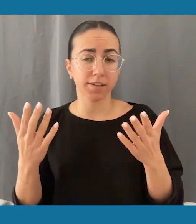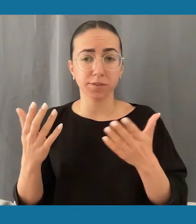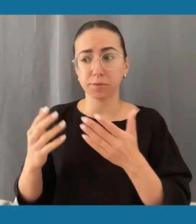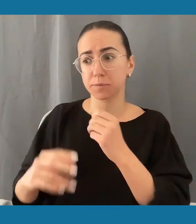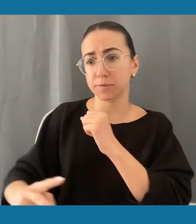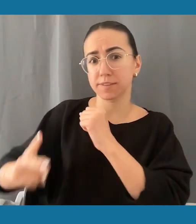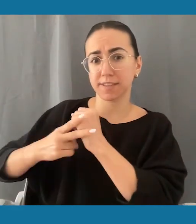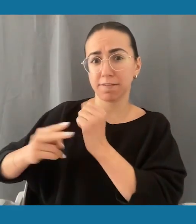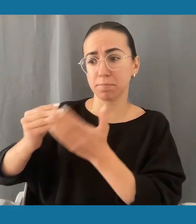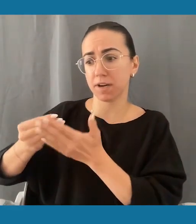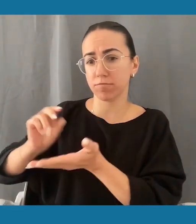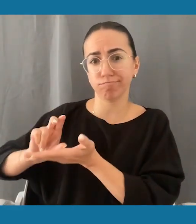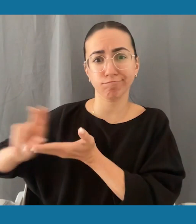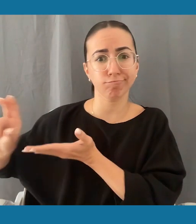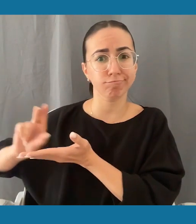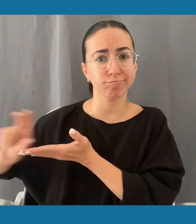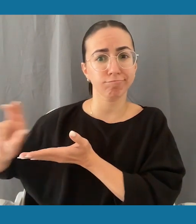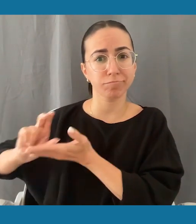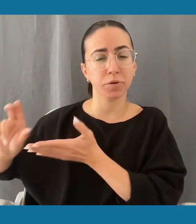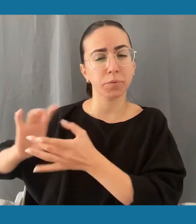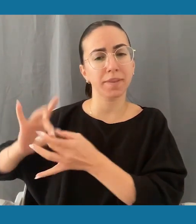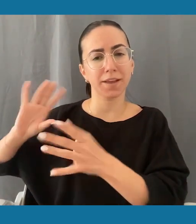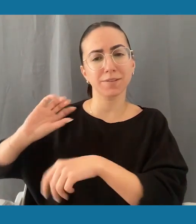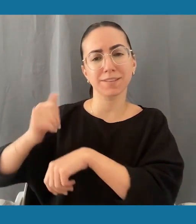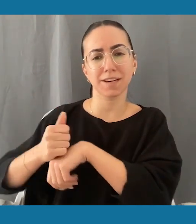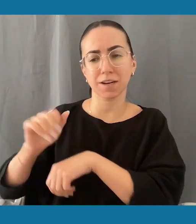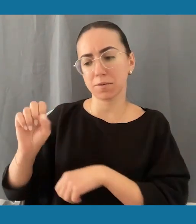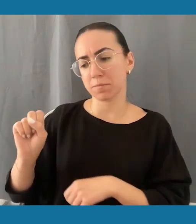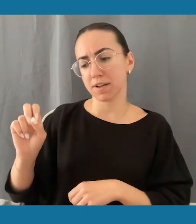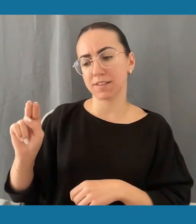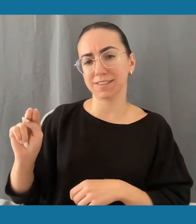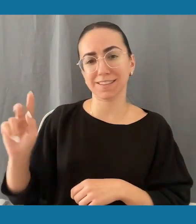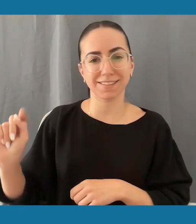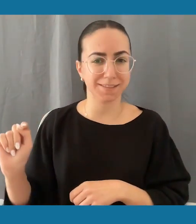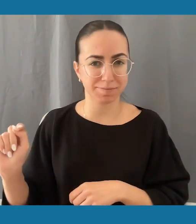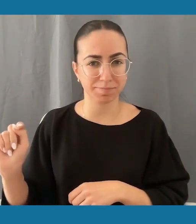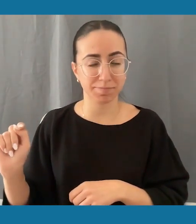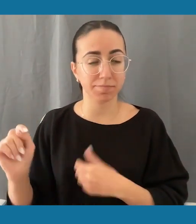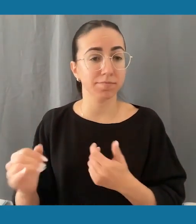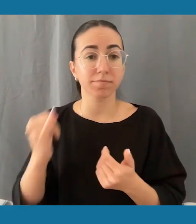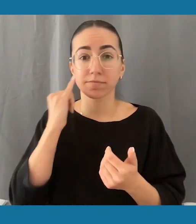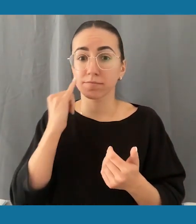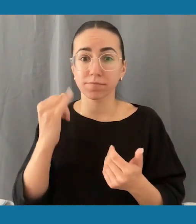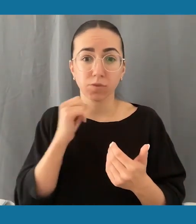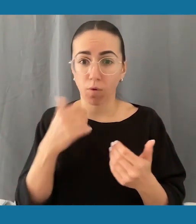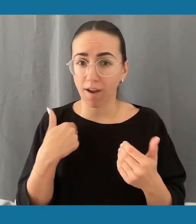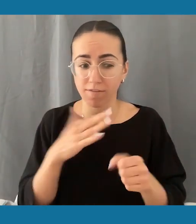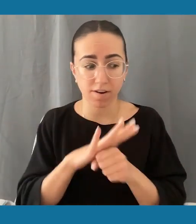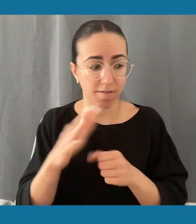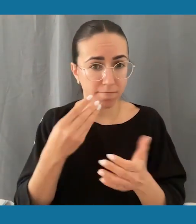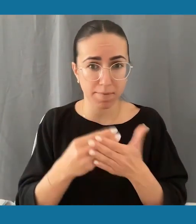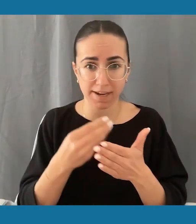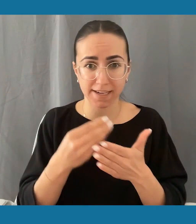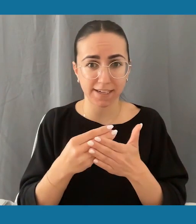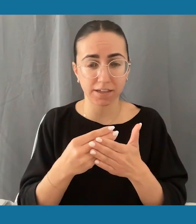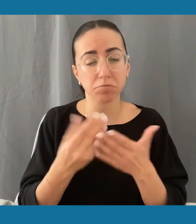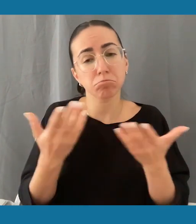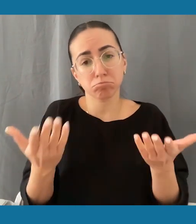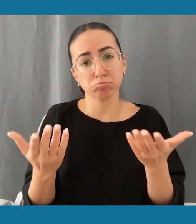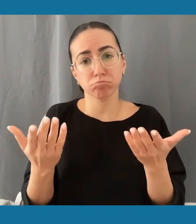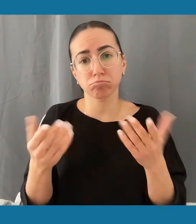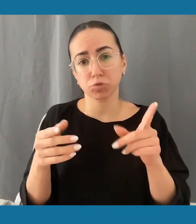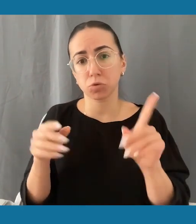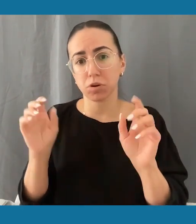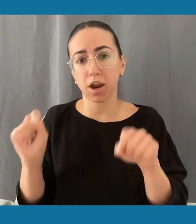up a special needs trust. So if you don't have enough money, that's one reason to do an ABLE account.